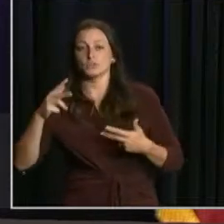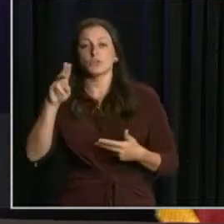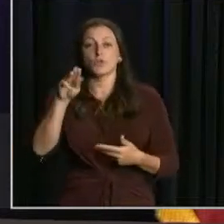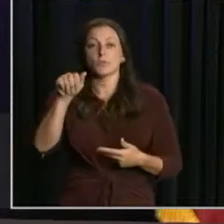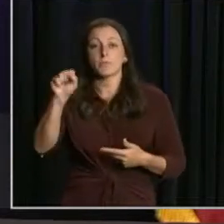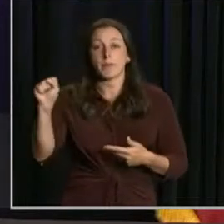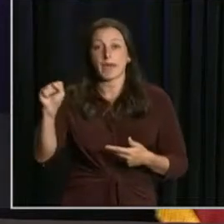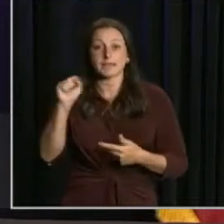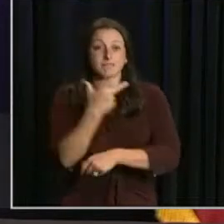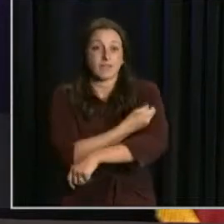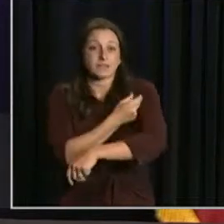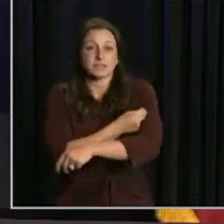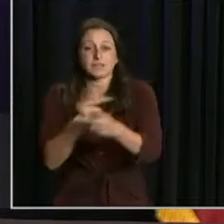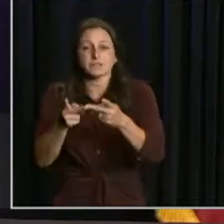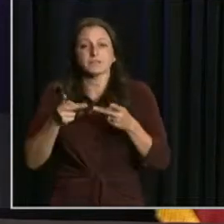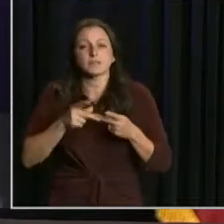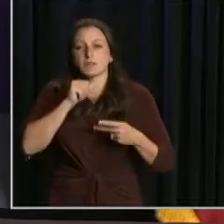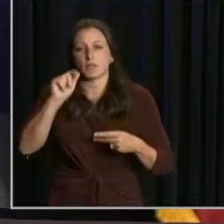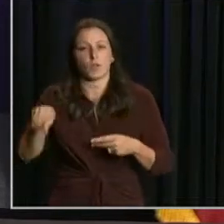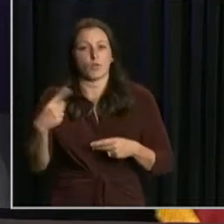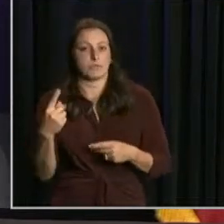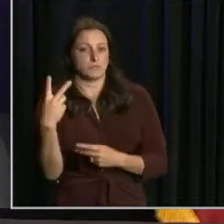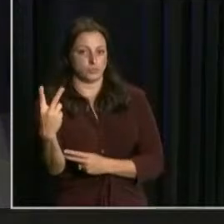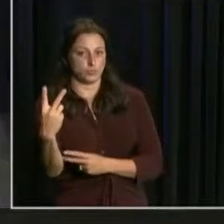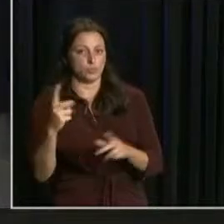just not the only sites offering.